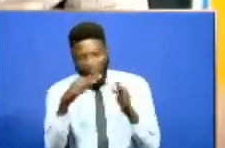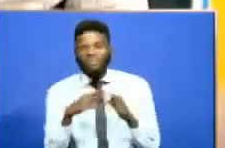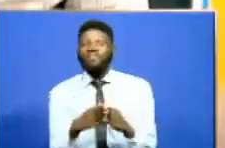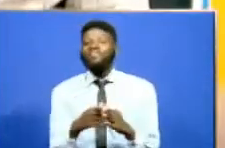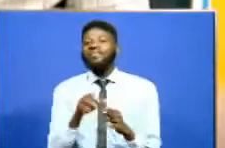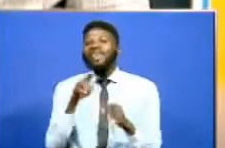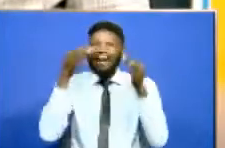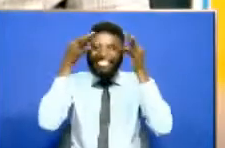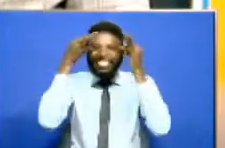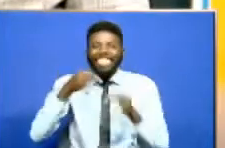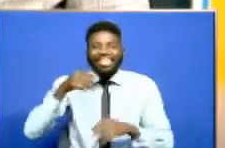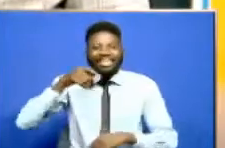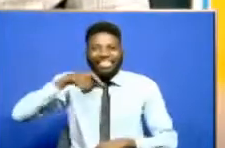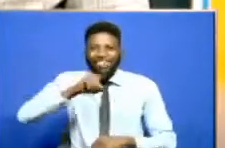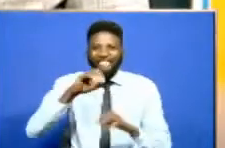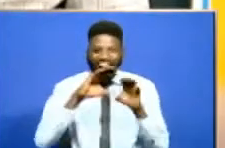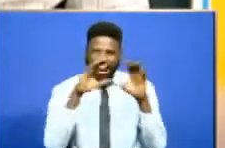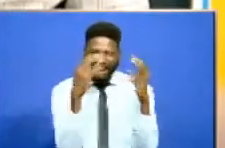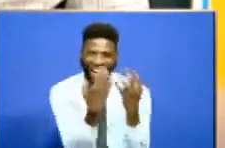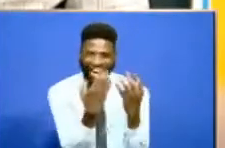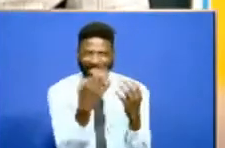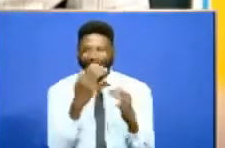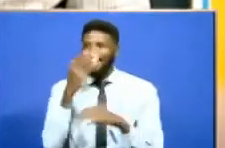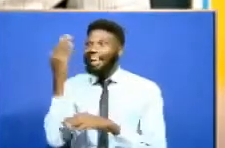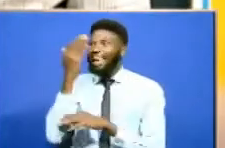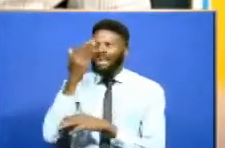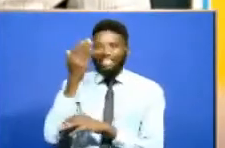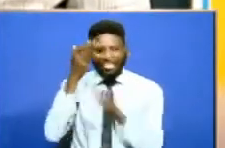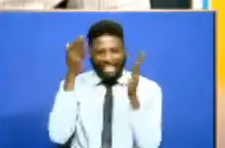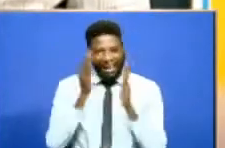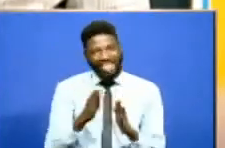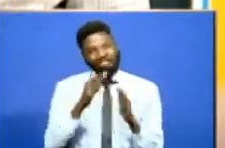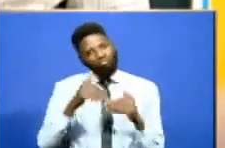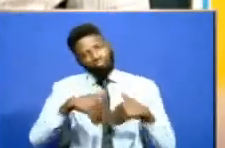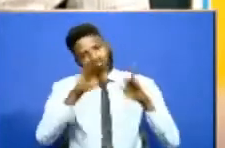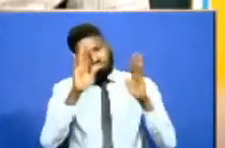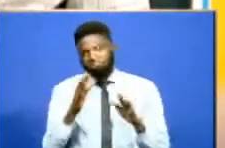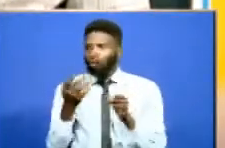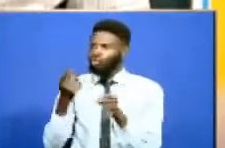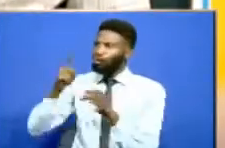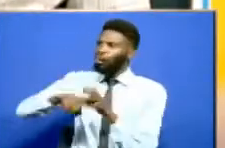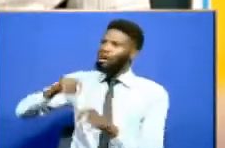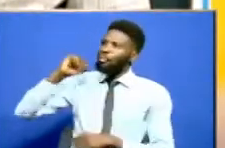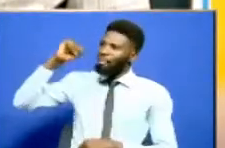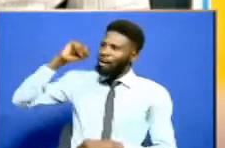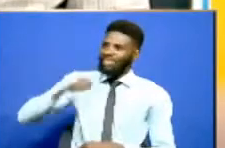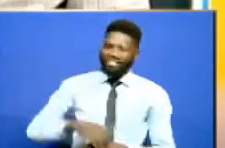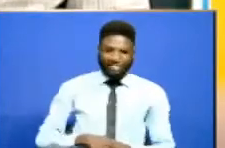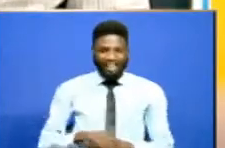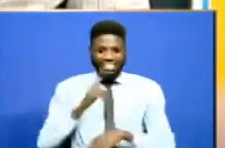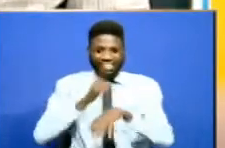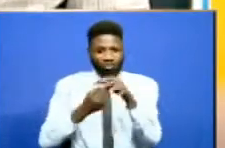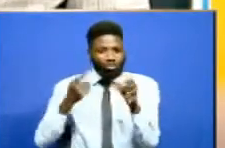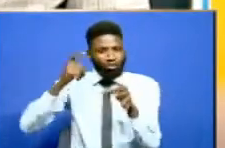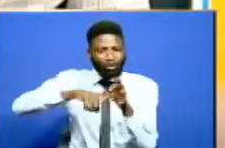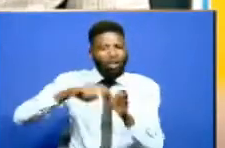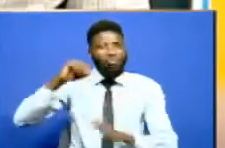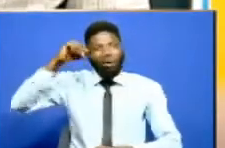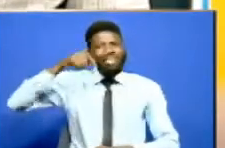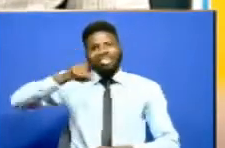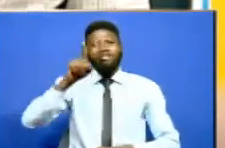making that decision to leave the classroom as a lecturer to get into politics, what surprised you about how society